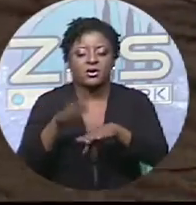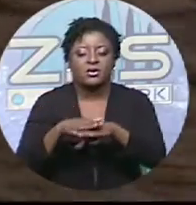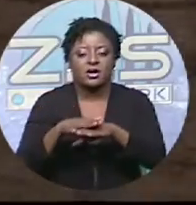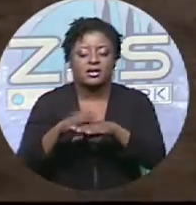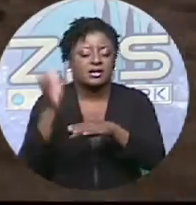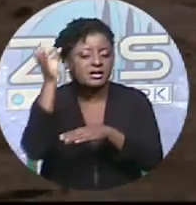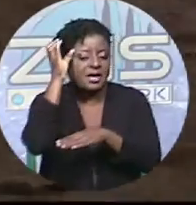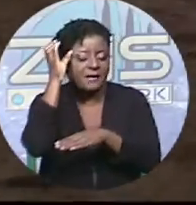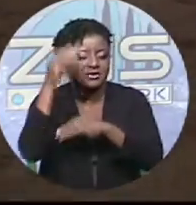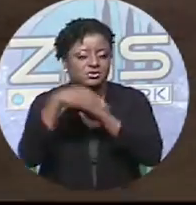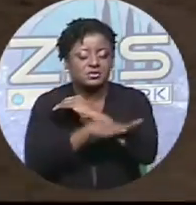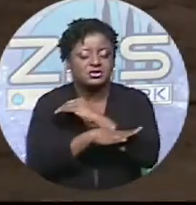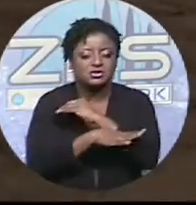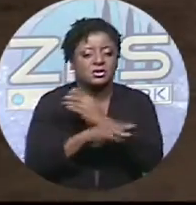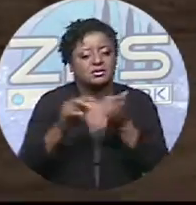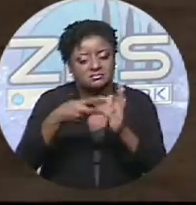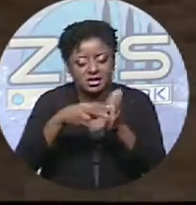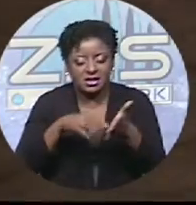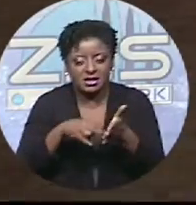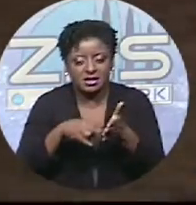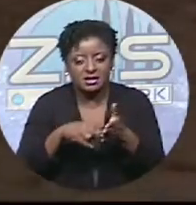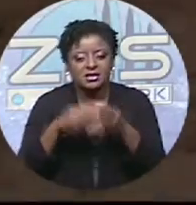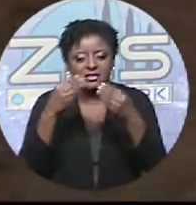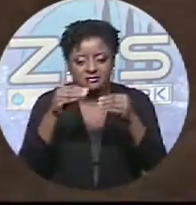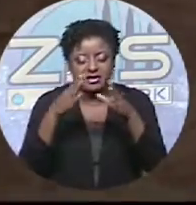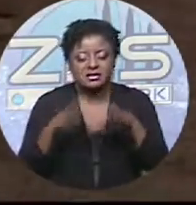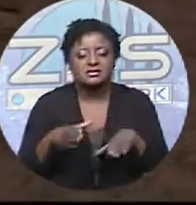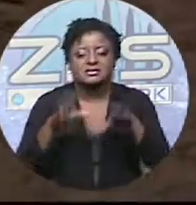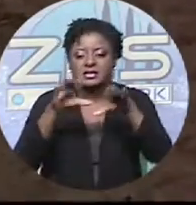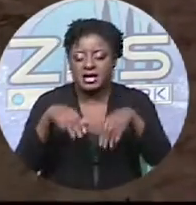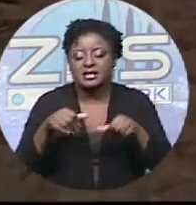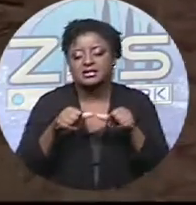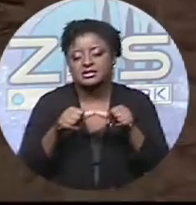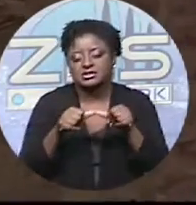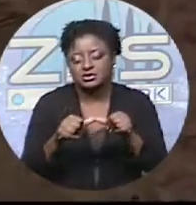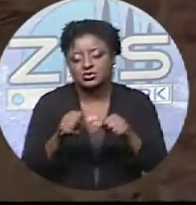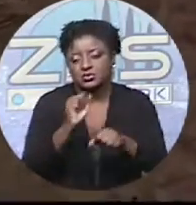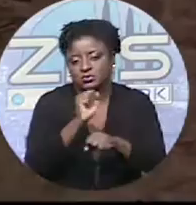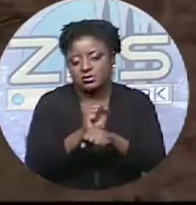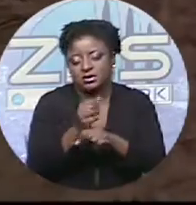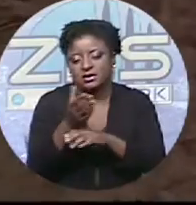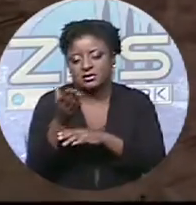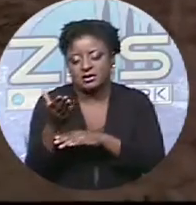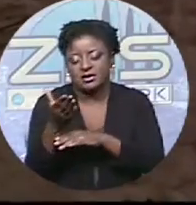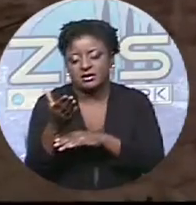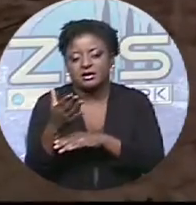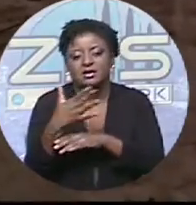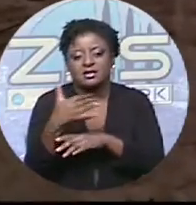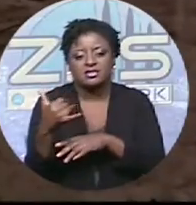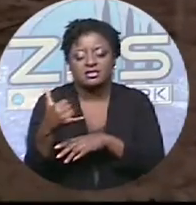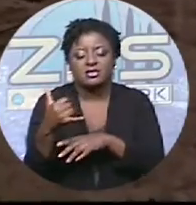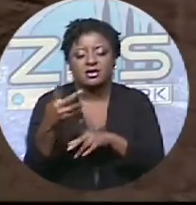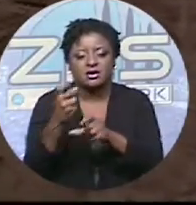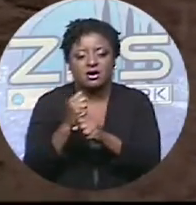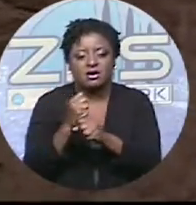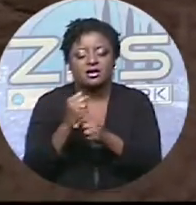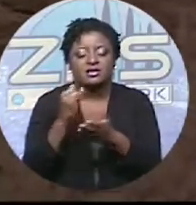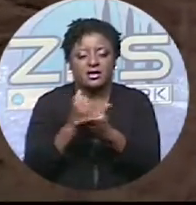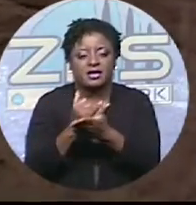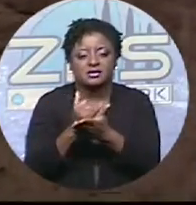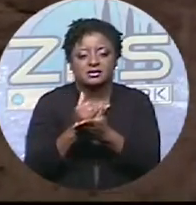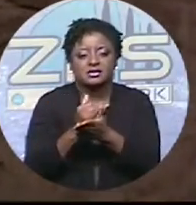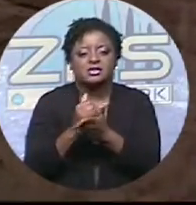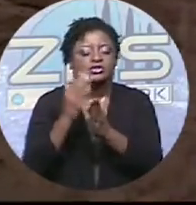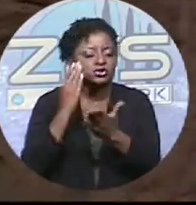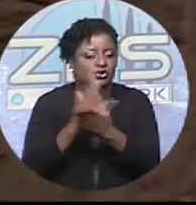there. The vendors were granted an earlier injunction back on December 30th, but when they reported to work on January 1st,